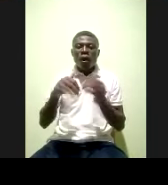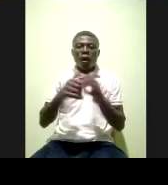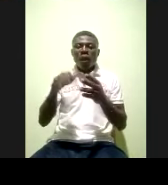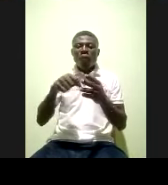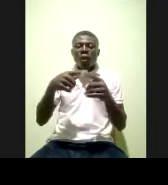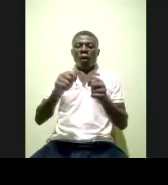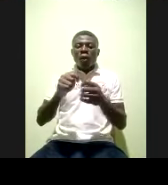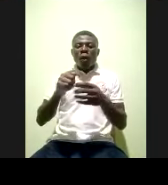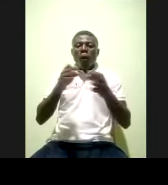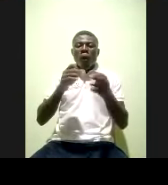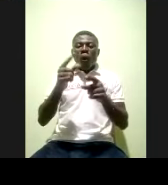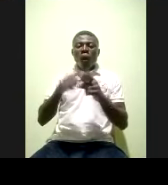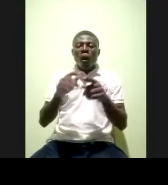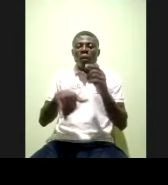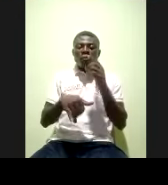words